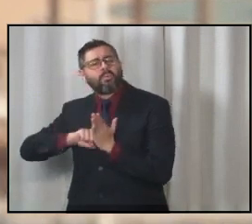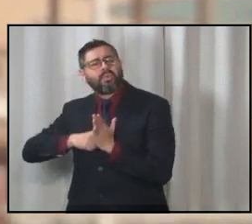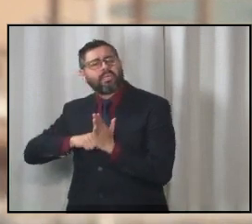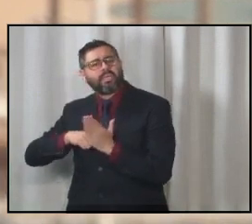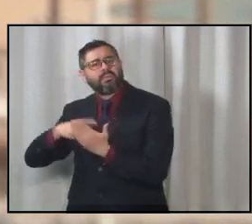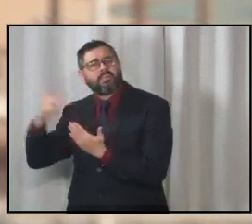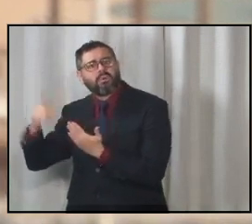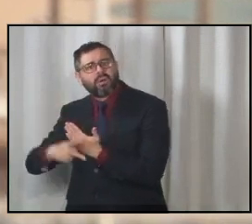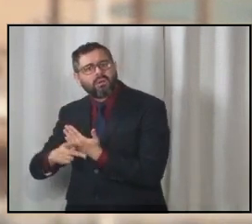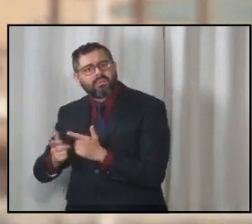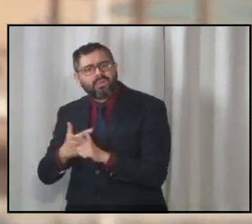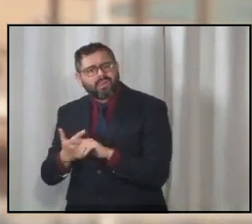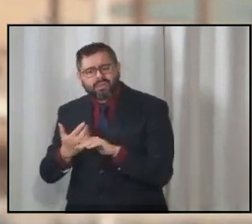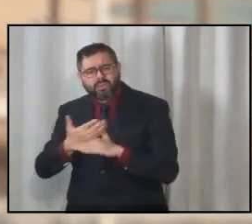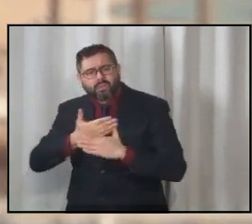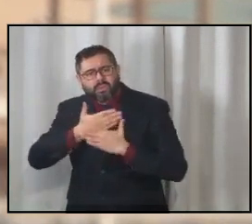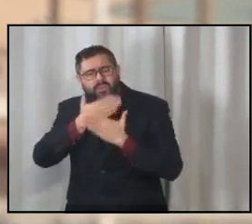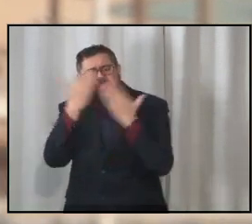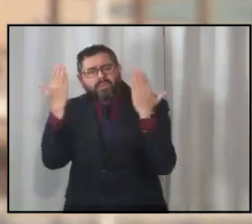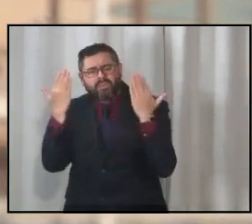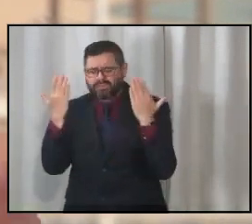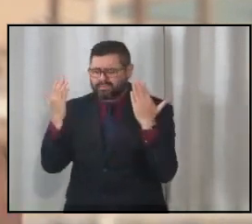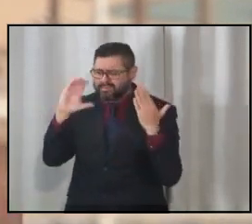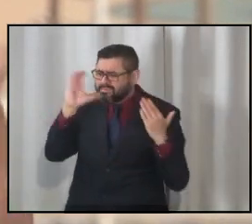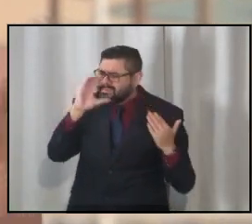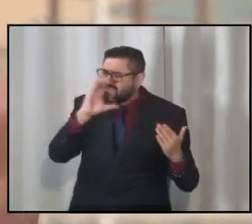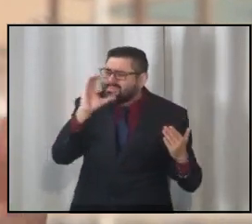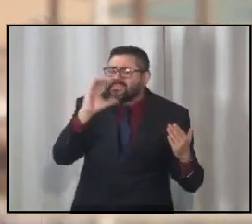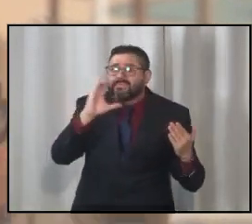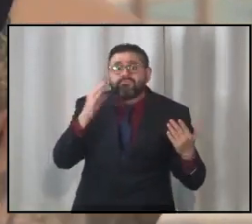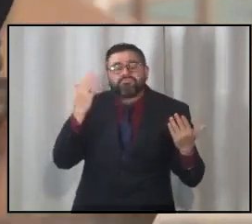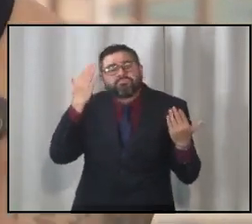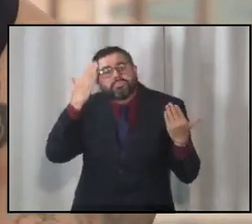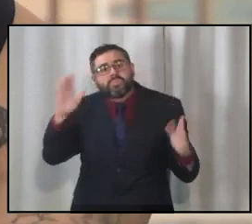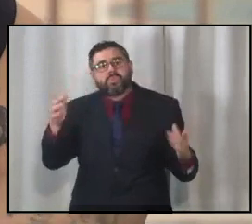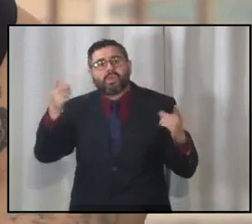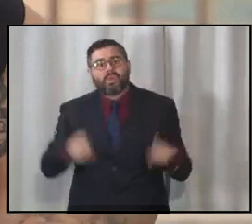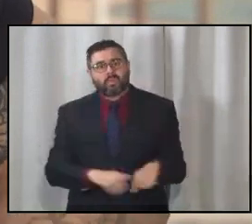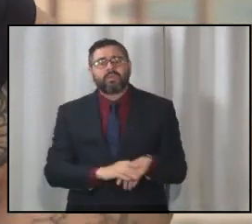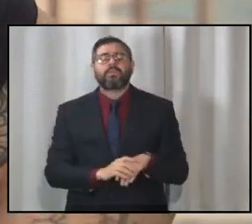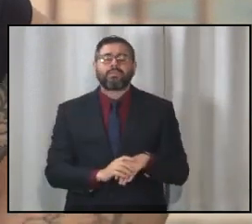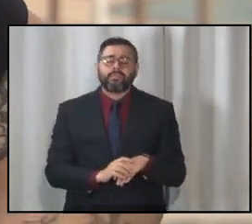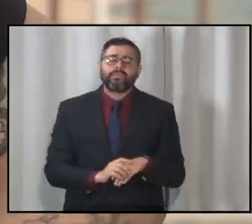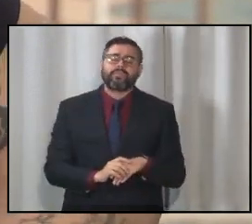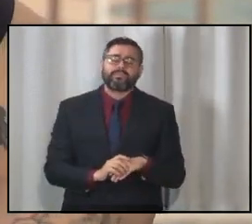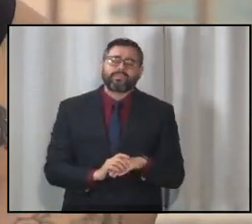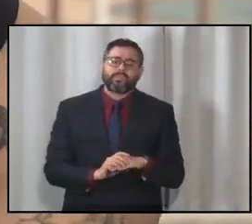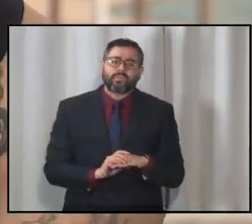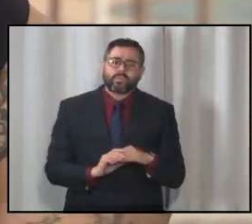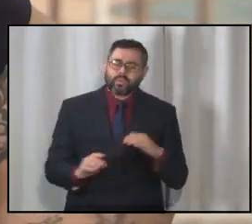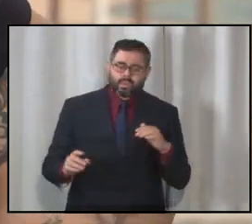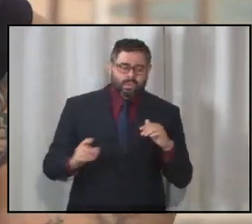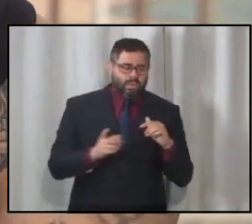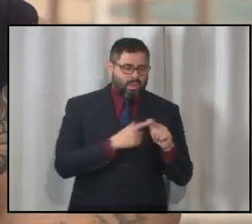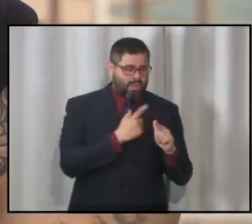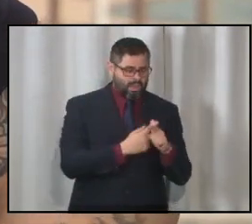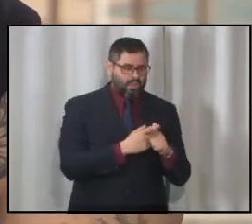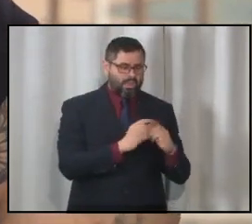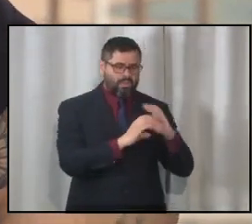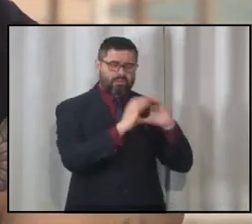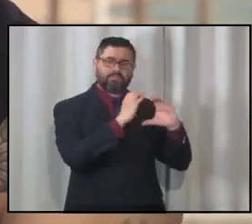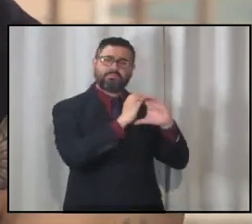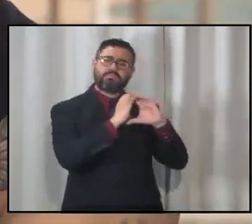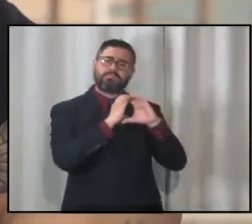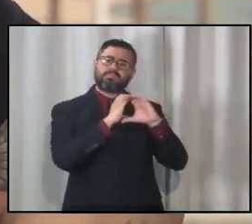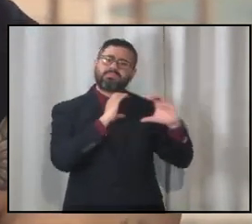her. We didn't know what happened to this individual, and then, the first week of the MAC, our outreach